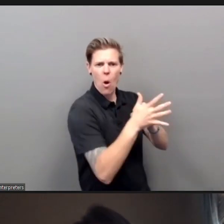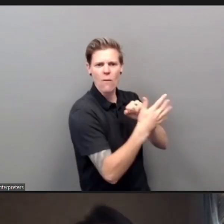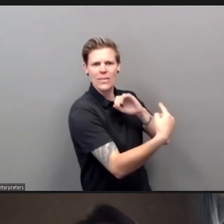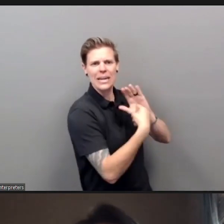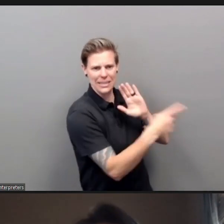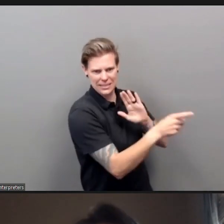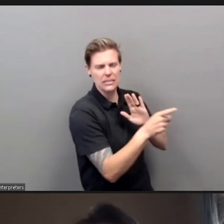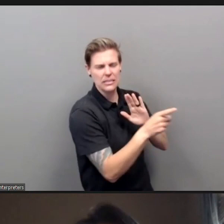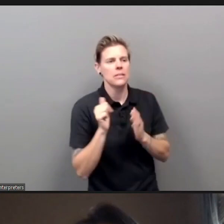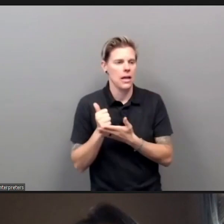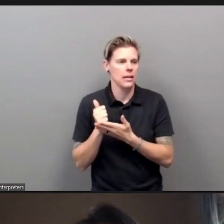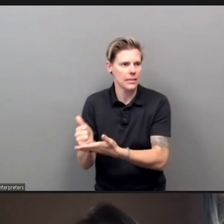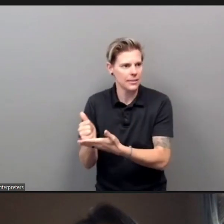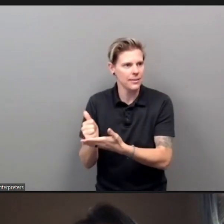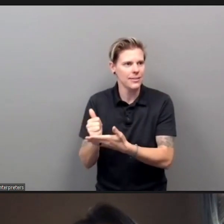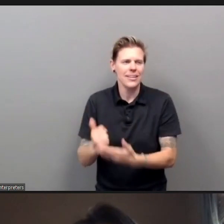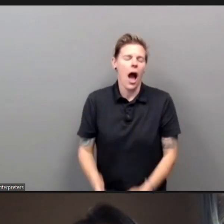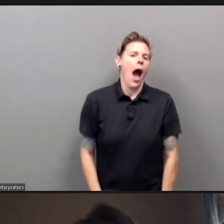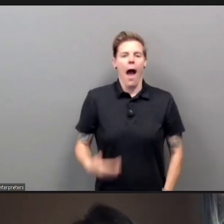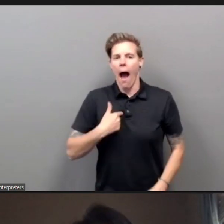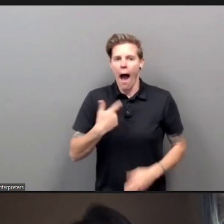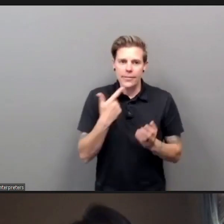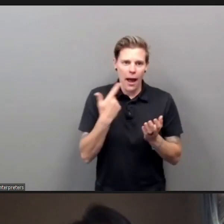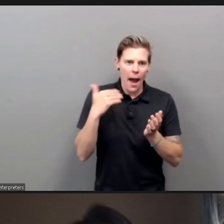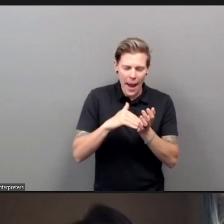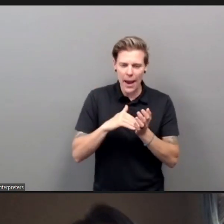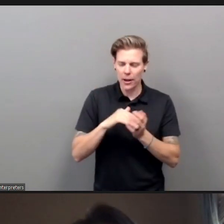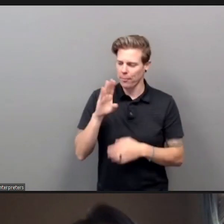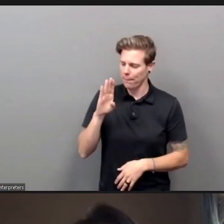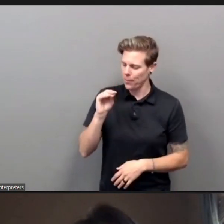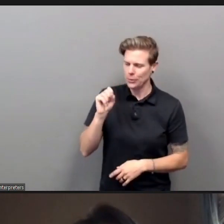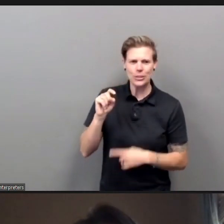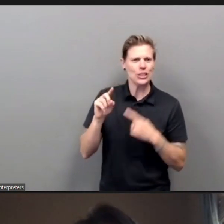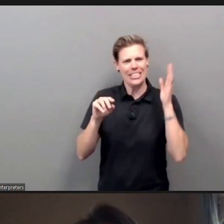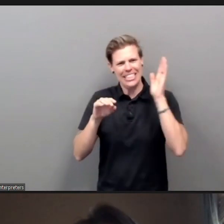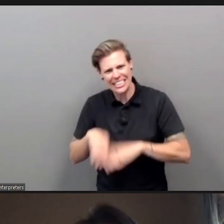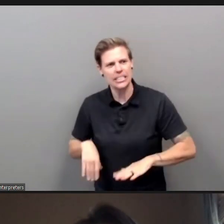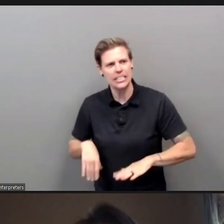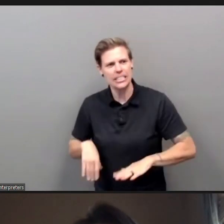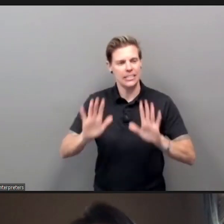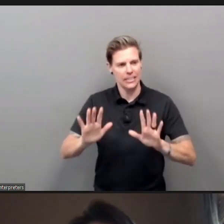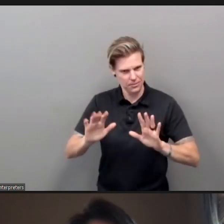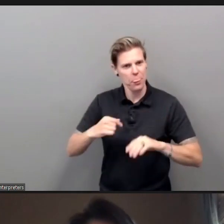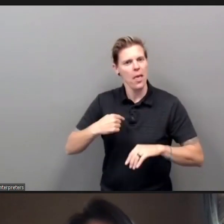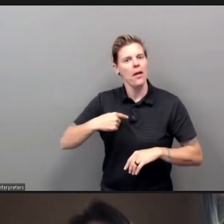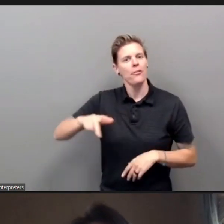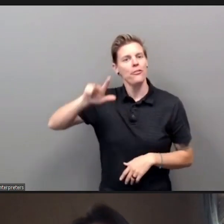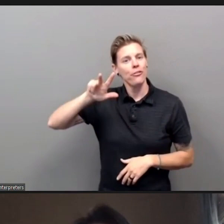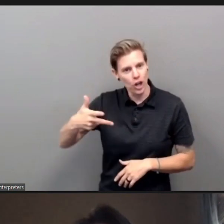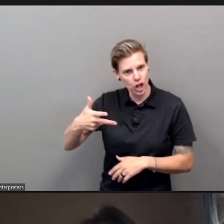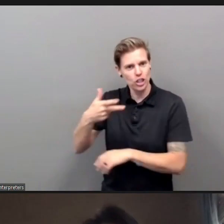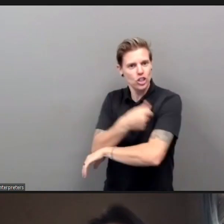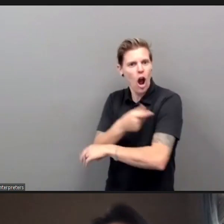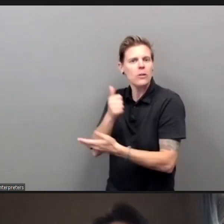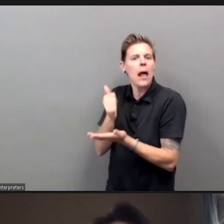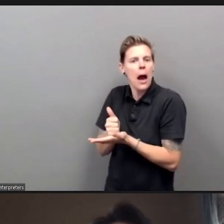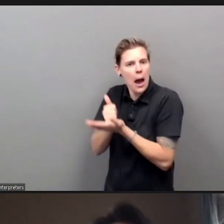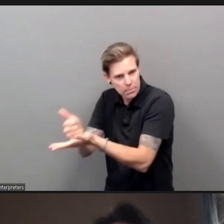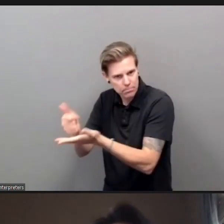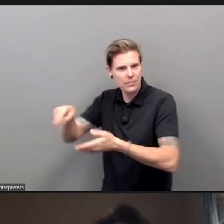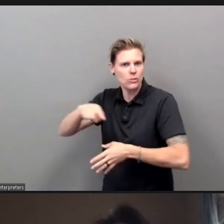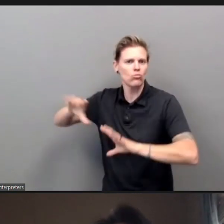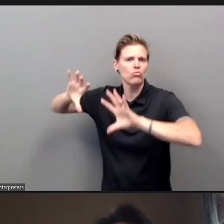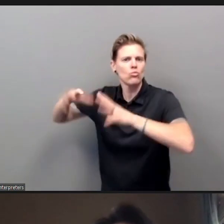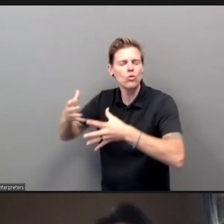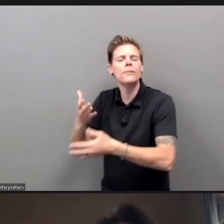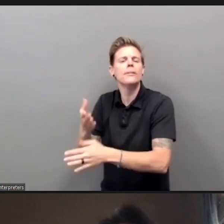sorry, to raise the immunity of those people with immune disorders. Boosters are what we've been talking about today. And